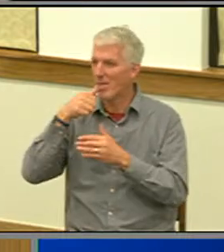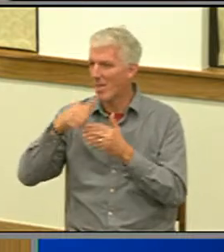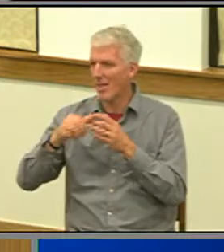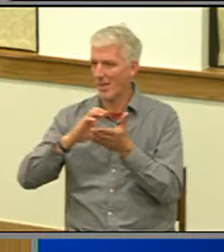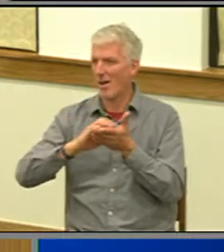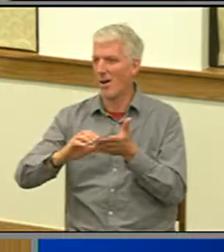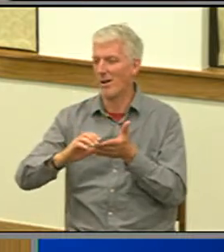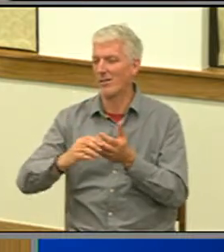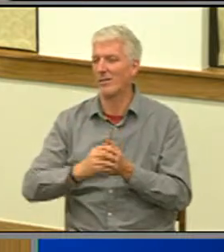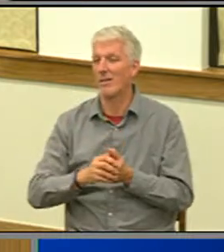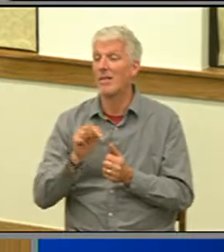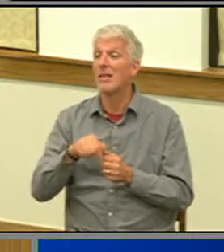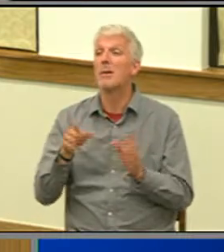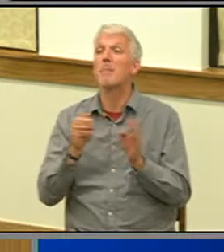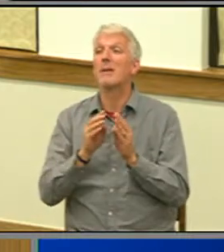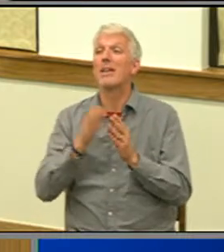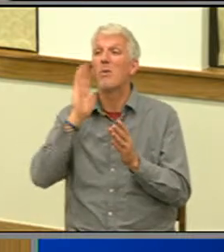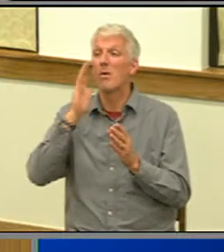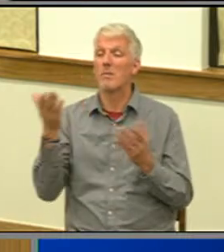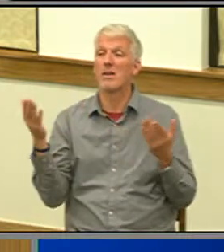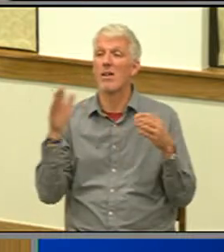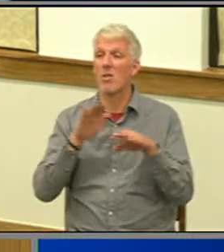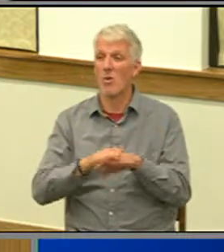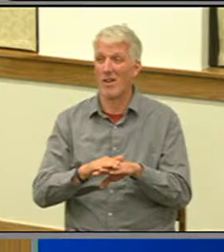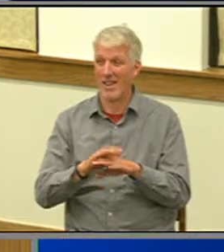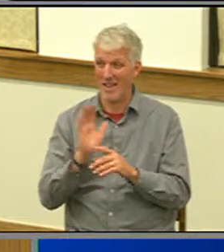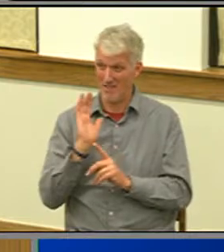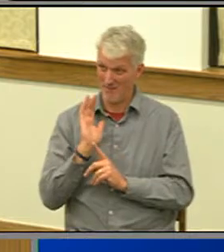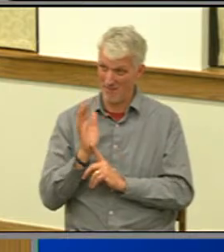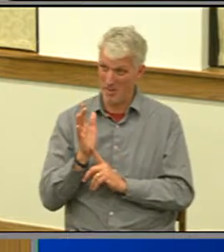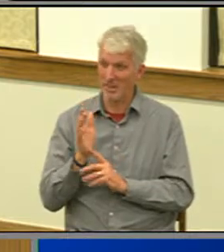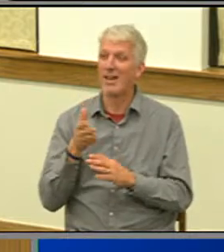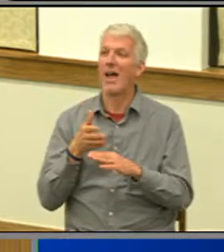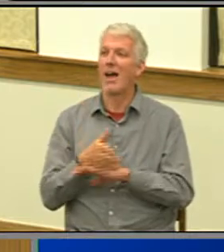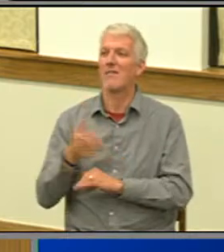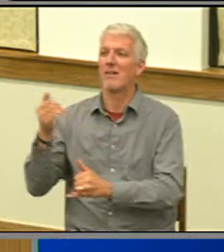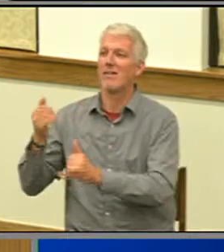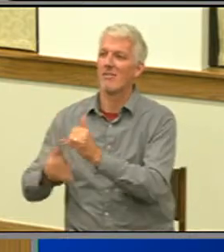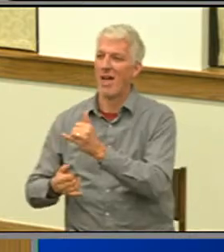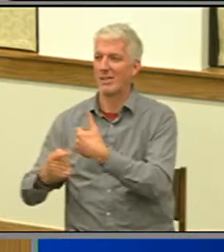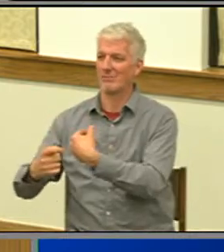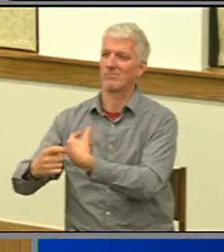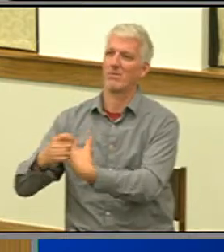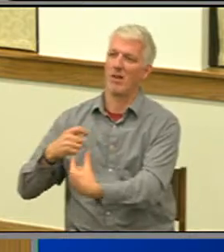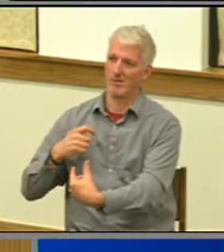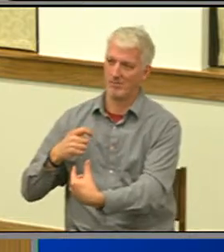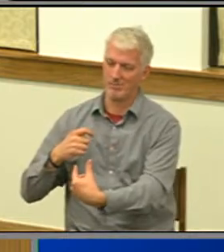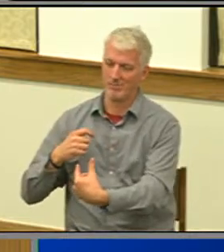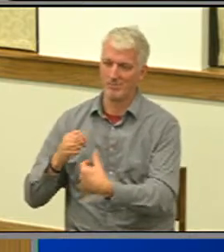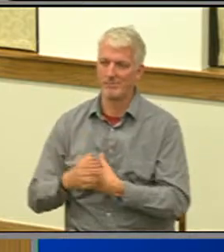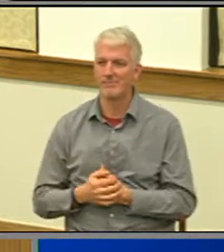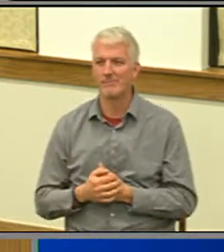The meeting will be concluded within 5 minutes following the conclusion of receiving any calls.